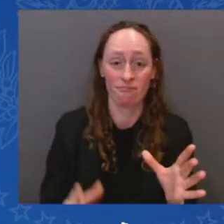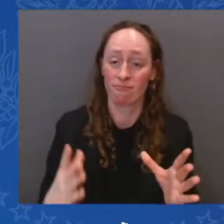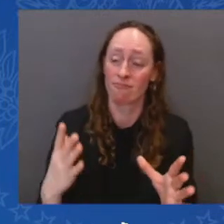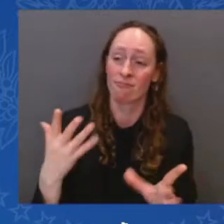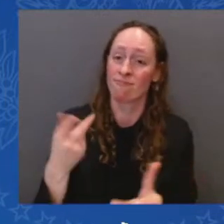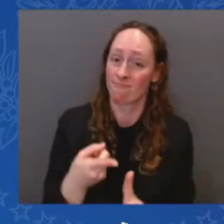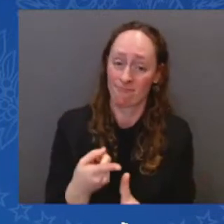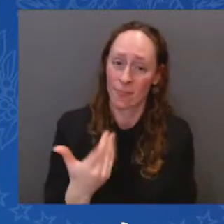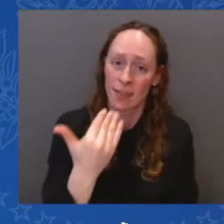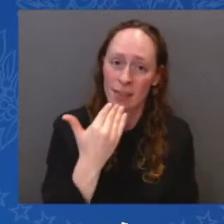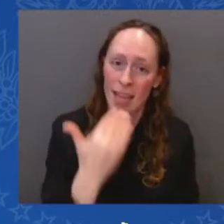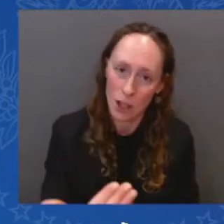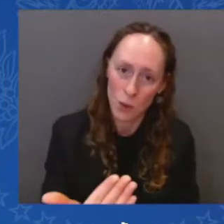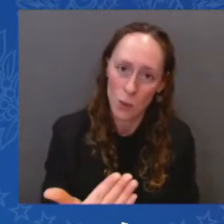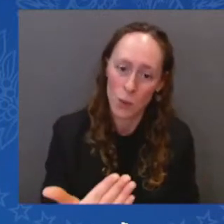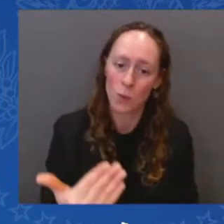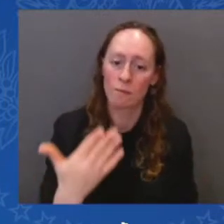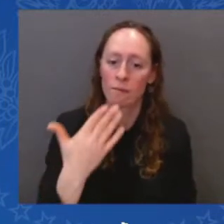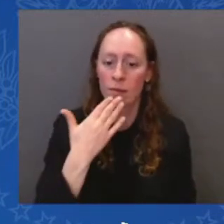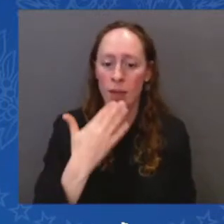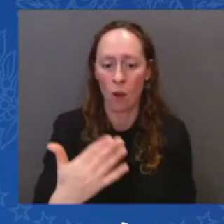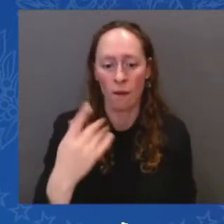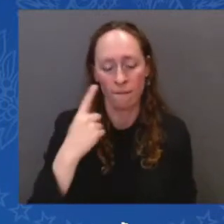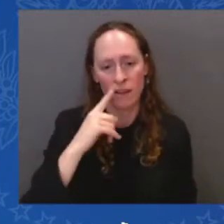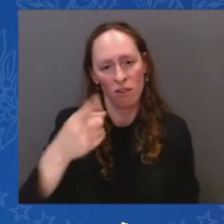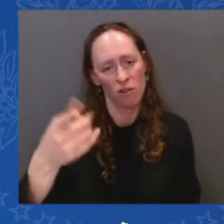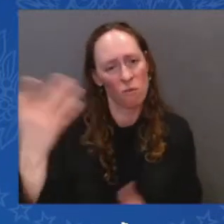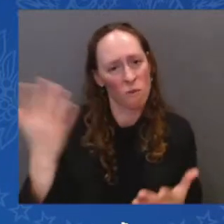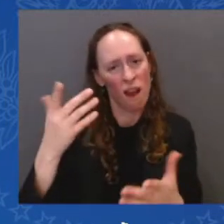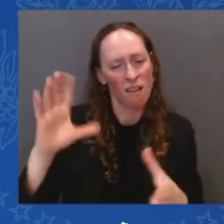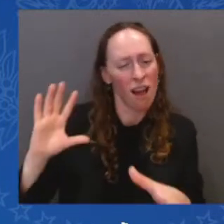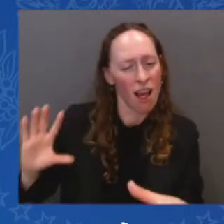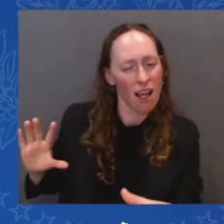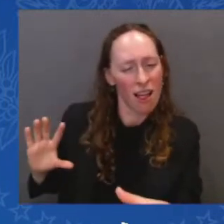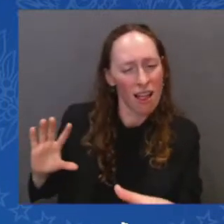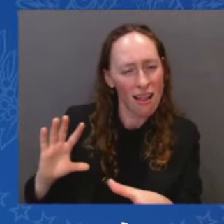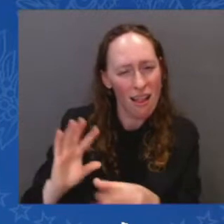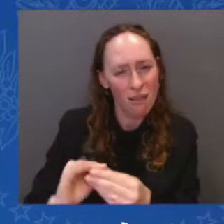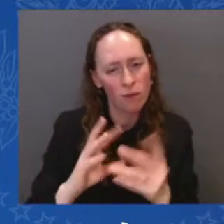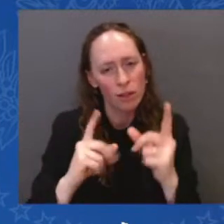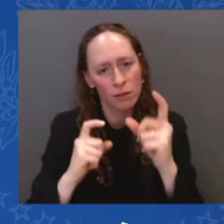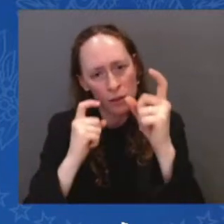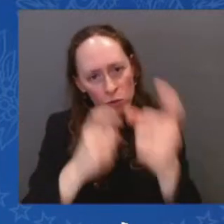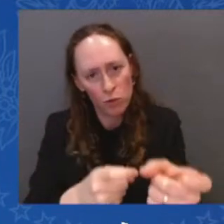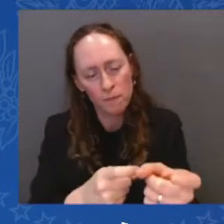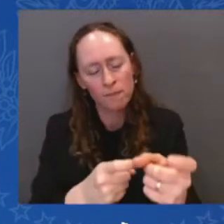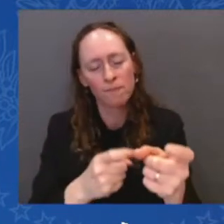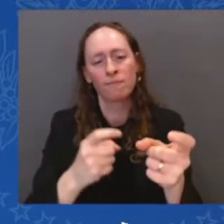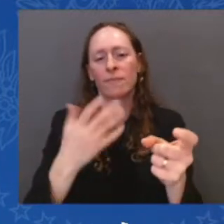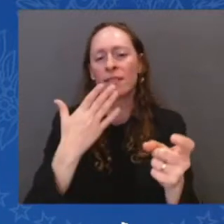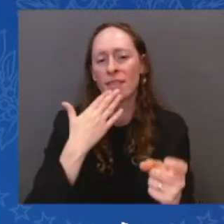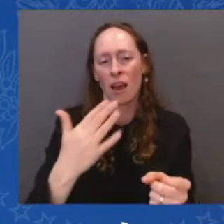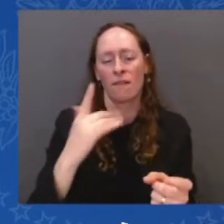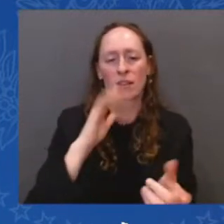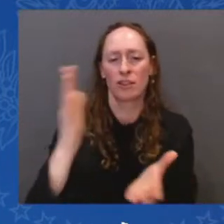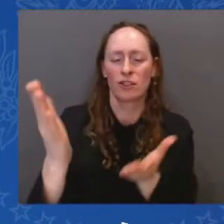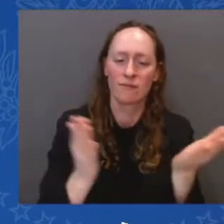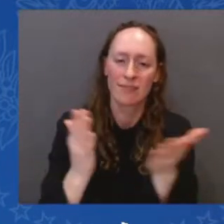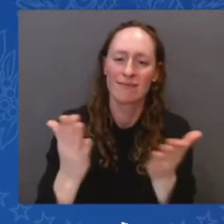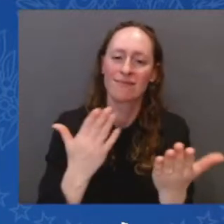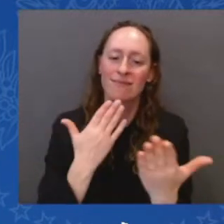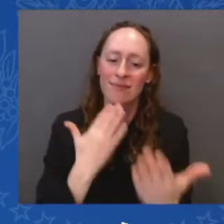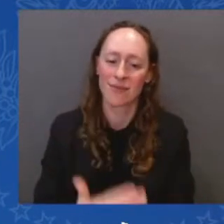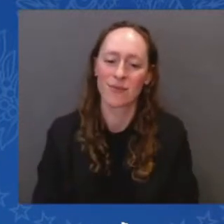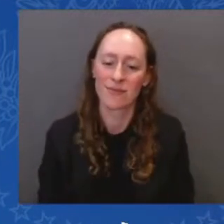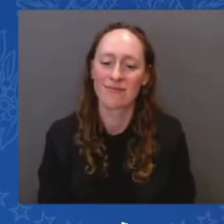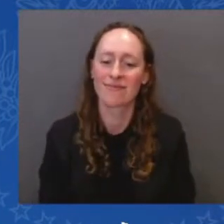that you have given. We wish you Godspeed in the chapters still to come. Congratulations,